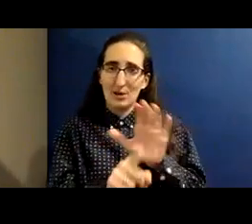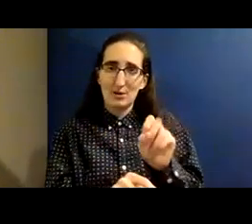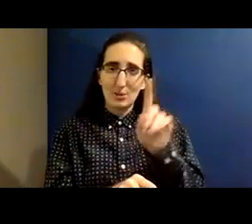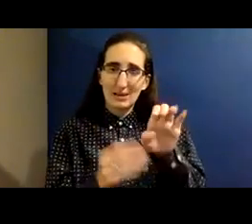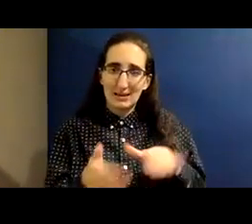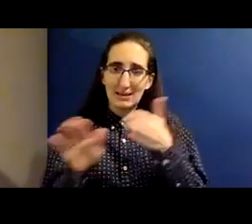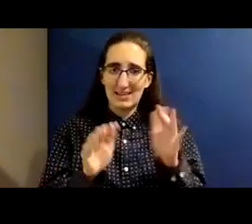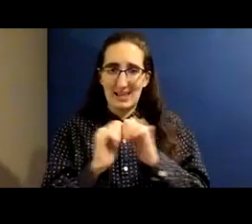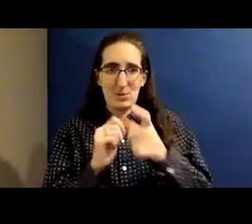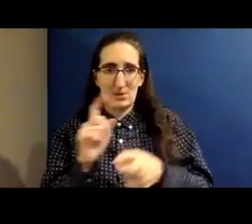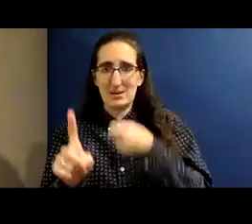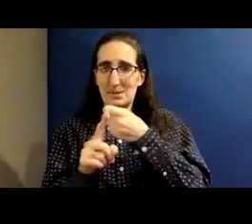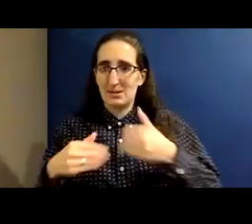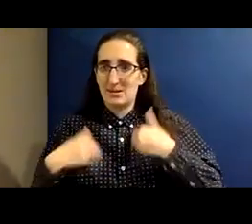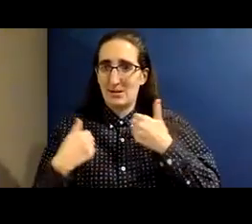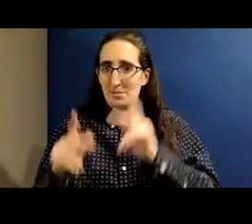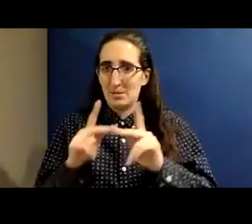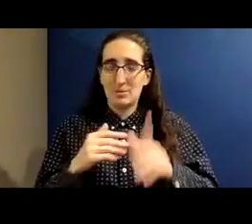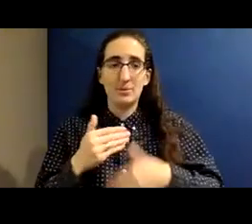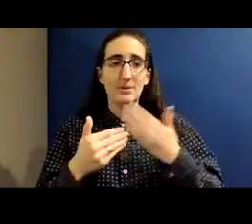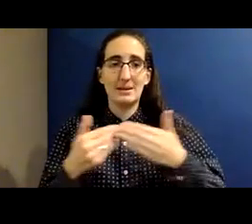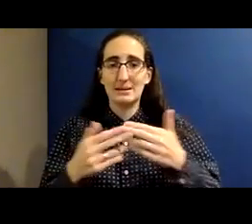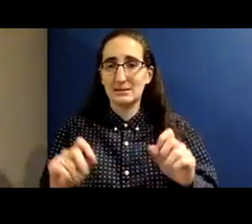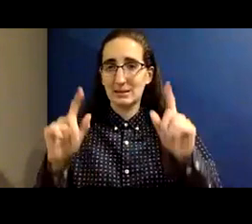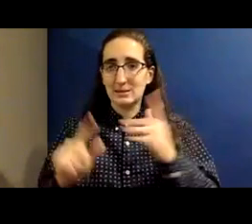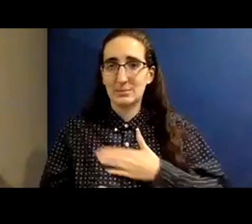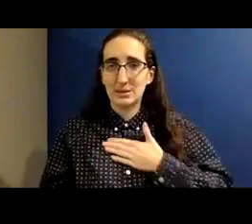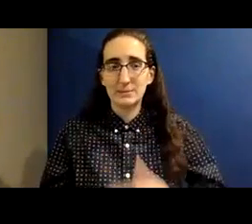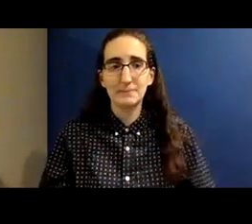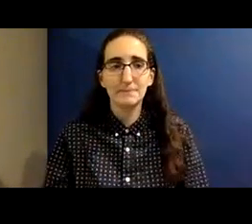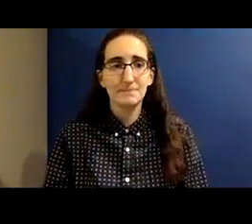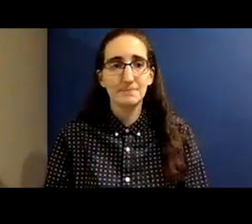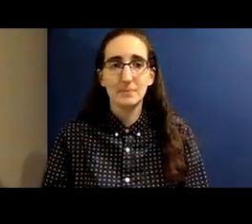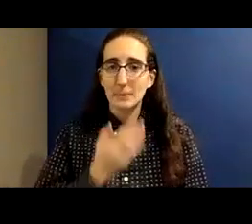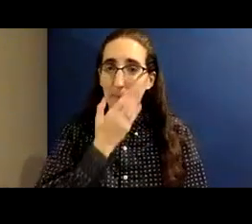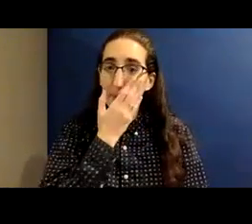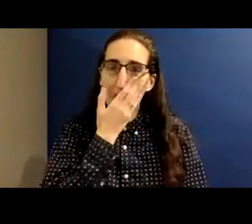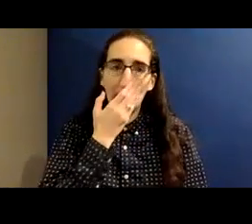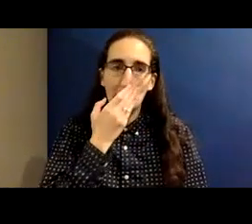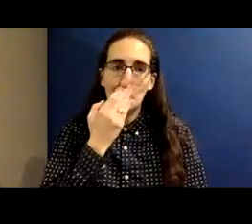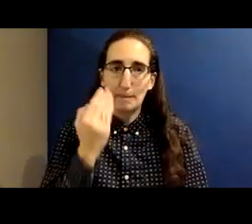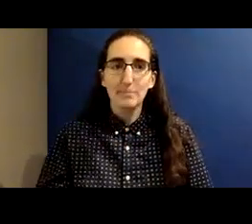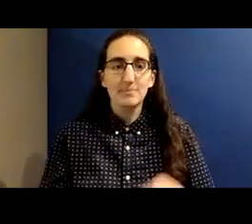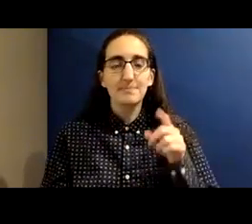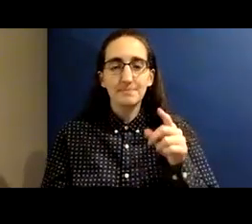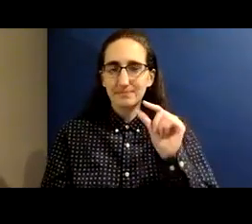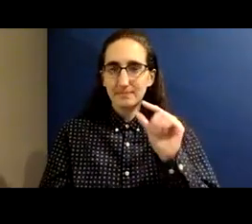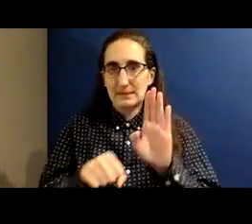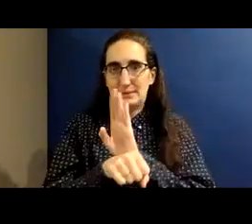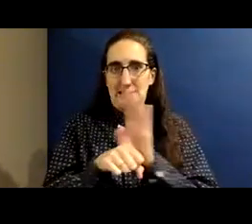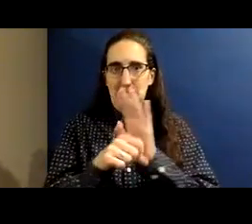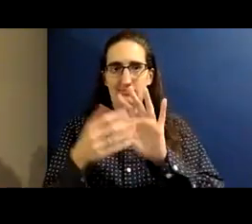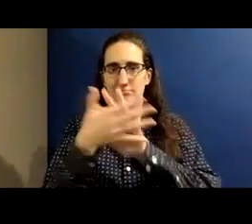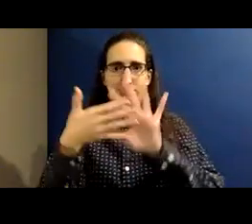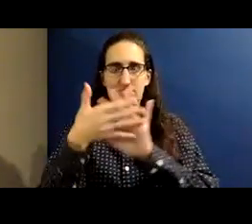on young people. Next slide, please. All right, so it's a little bit of a busy slide, but I know it can